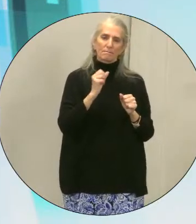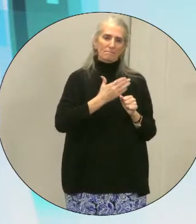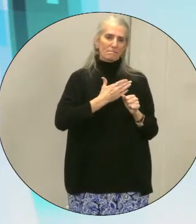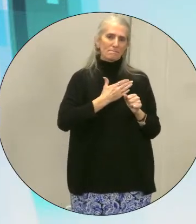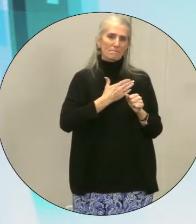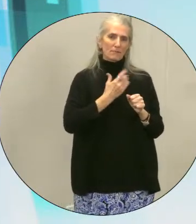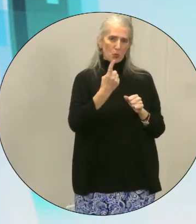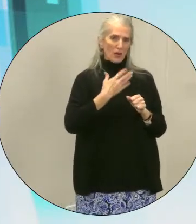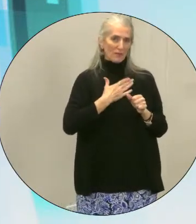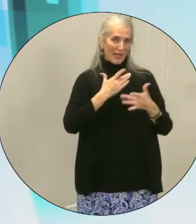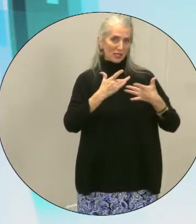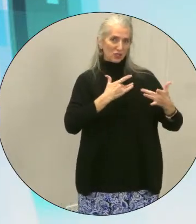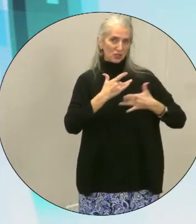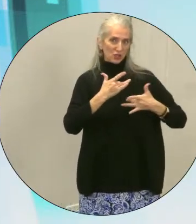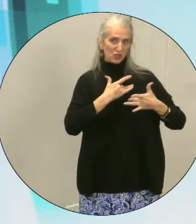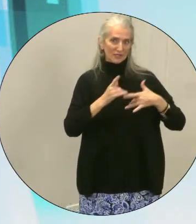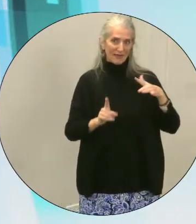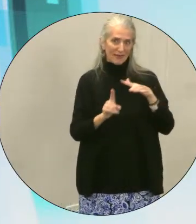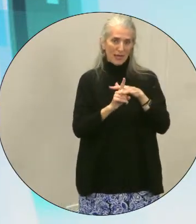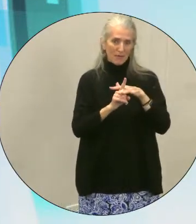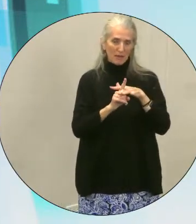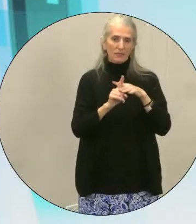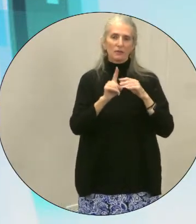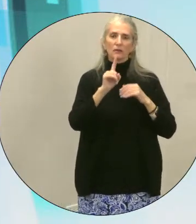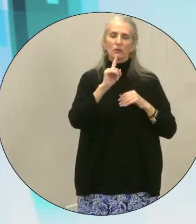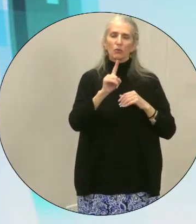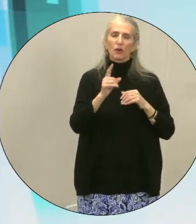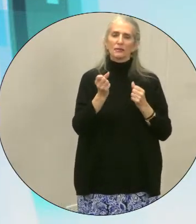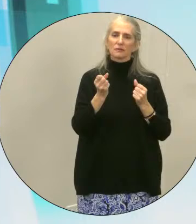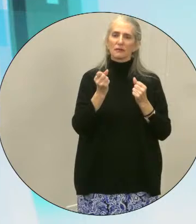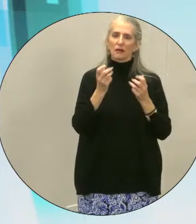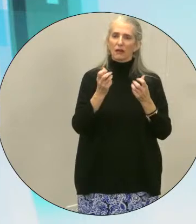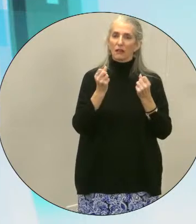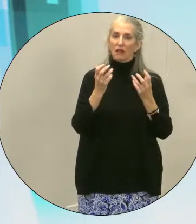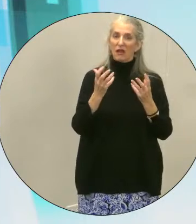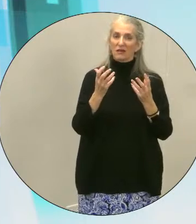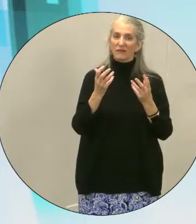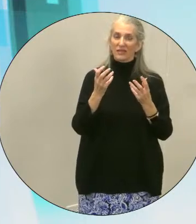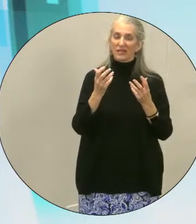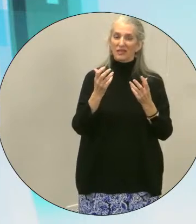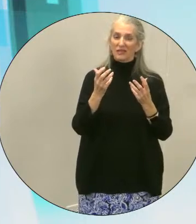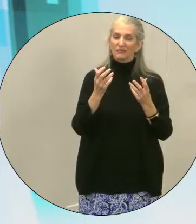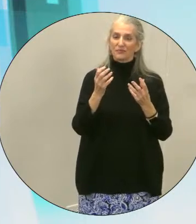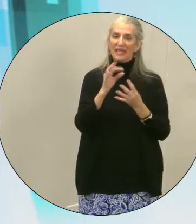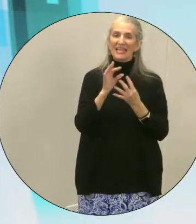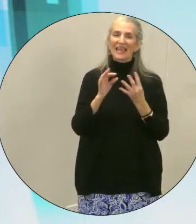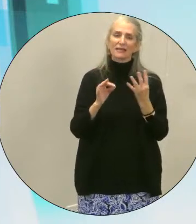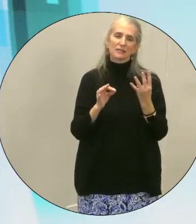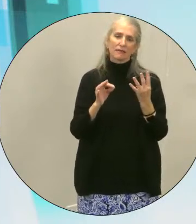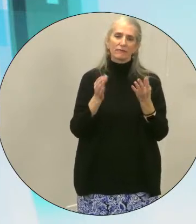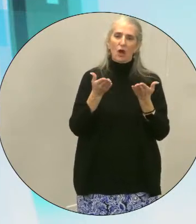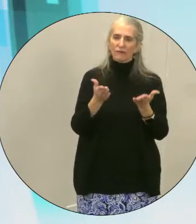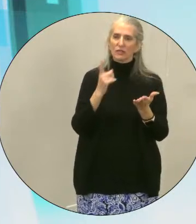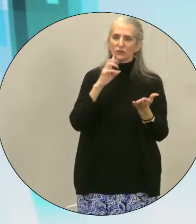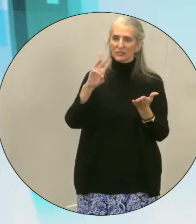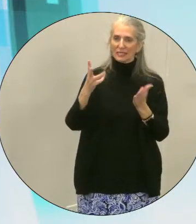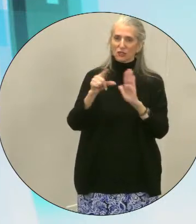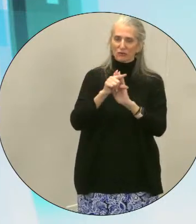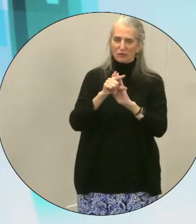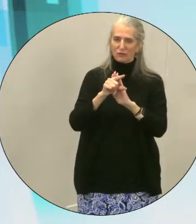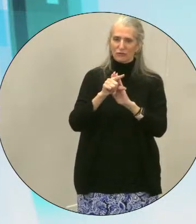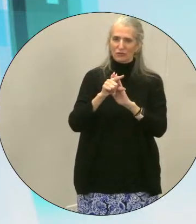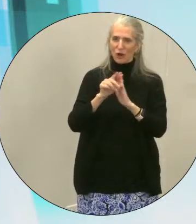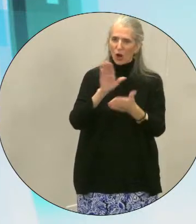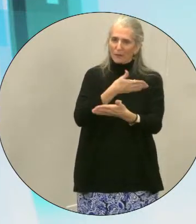One of my concerns that came up was that a lot of the elective offerings for sixth graders are music-based,